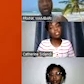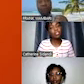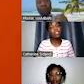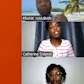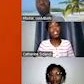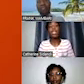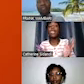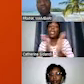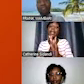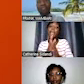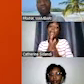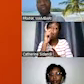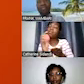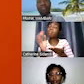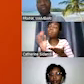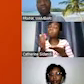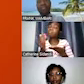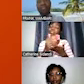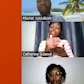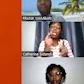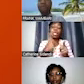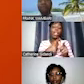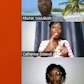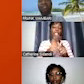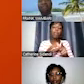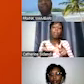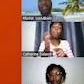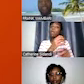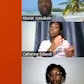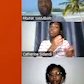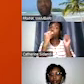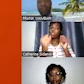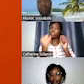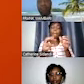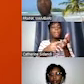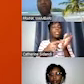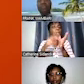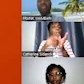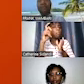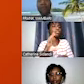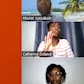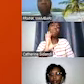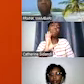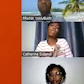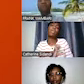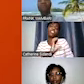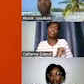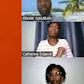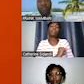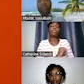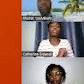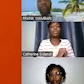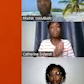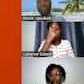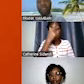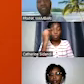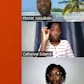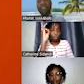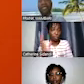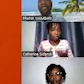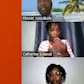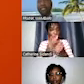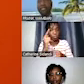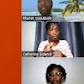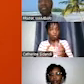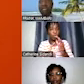pick pieces, you need to develop perseverance, because it will help you to develop that patience and